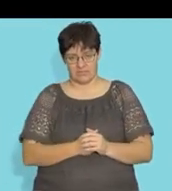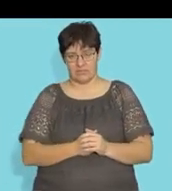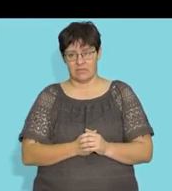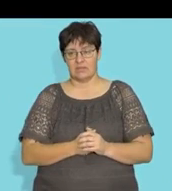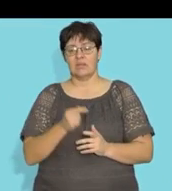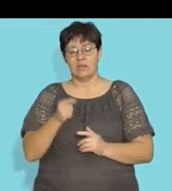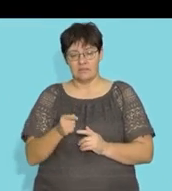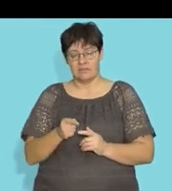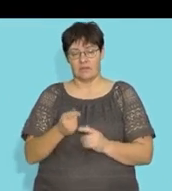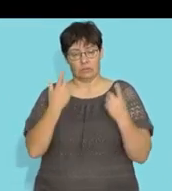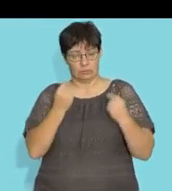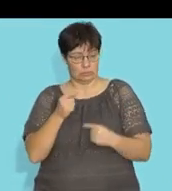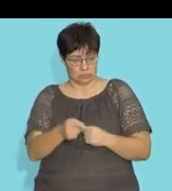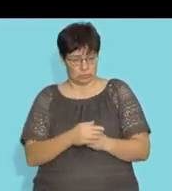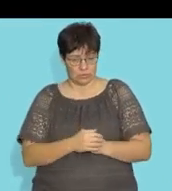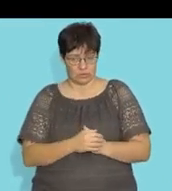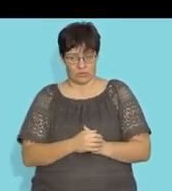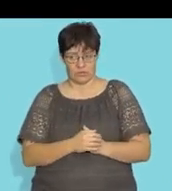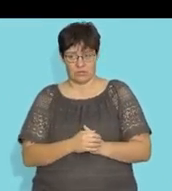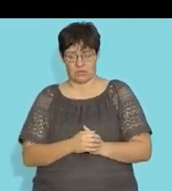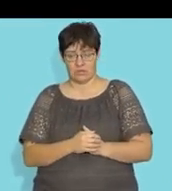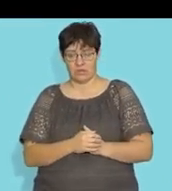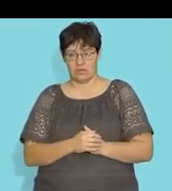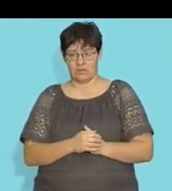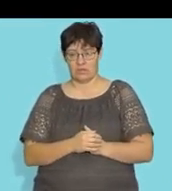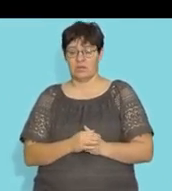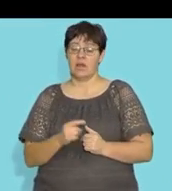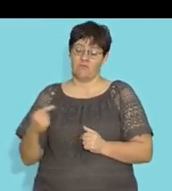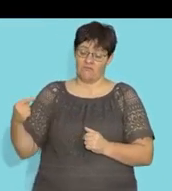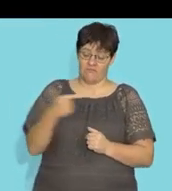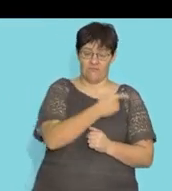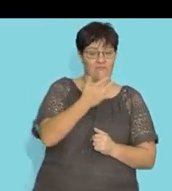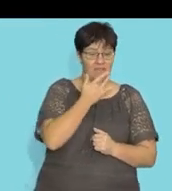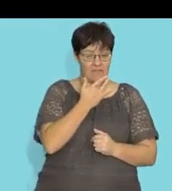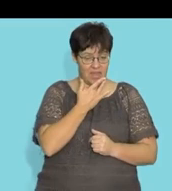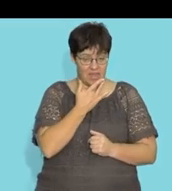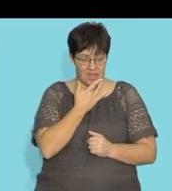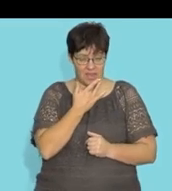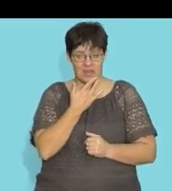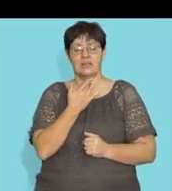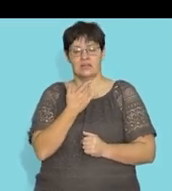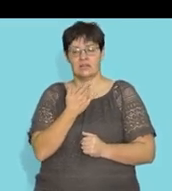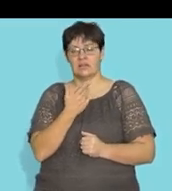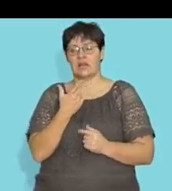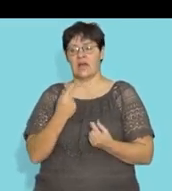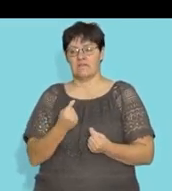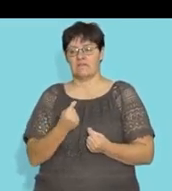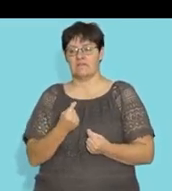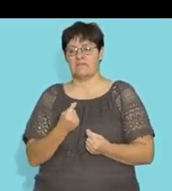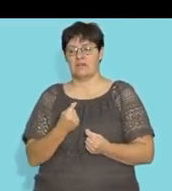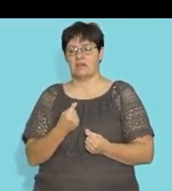concentration. And when it does that, favoring the reverse reaction, there will actually be